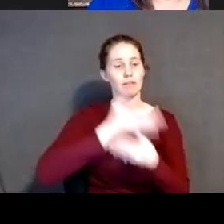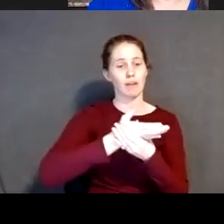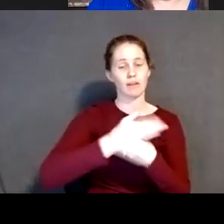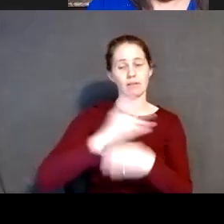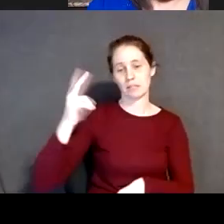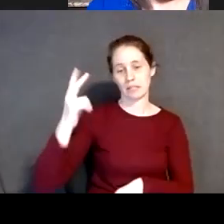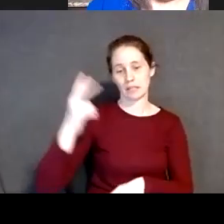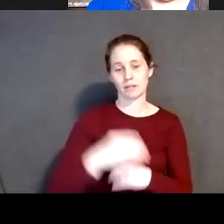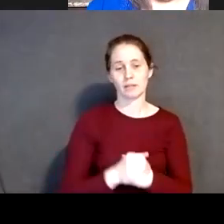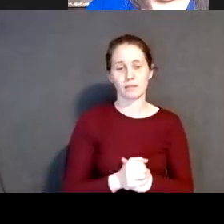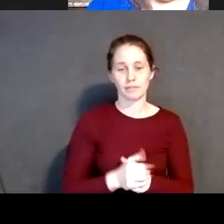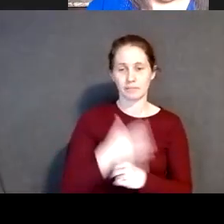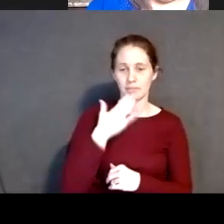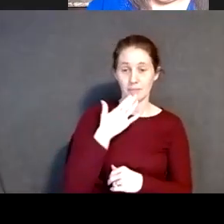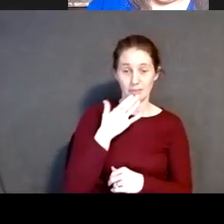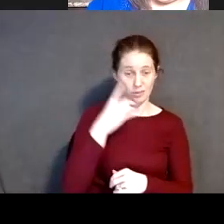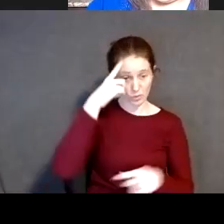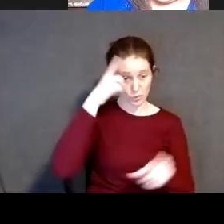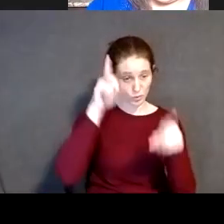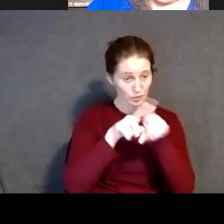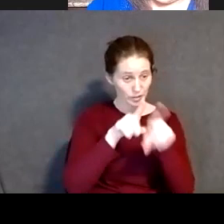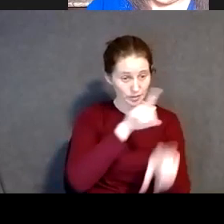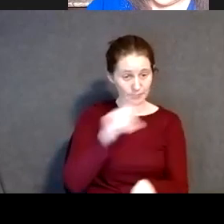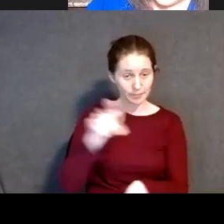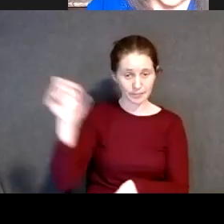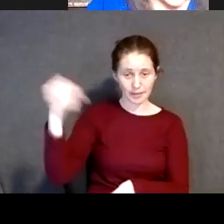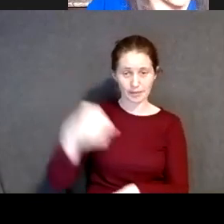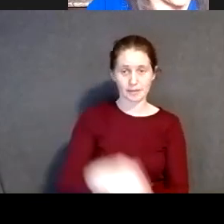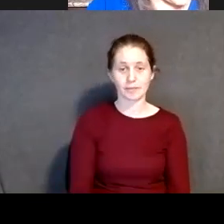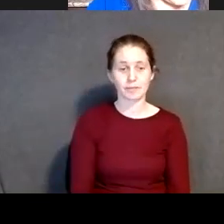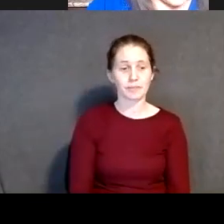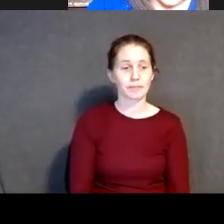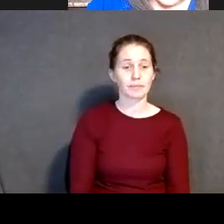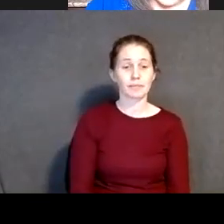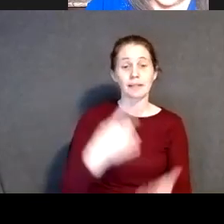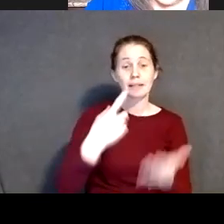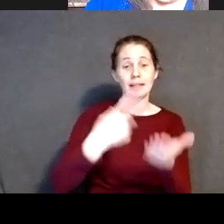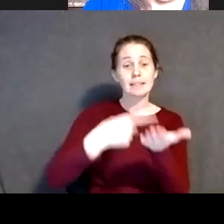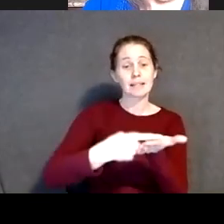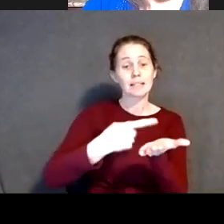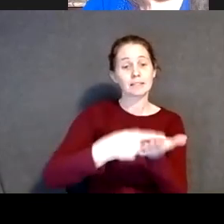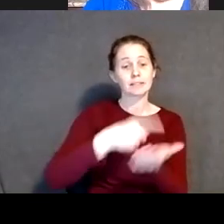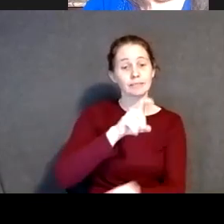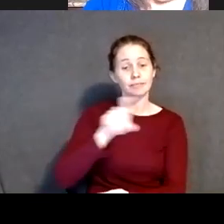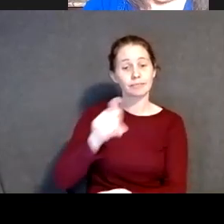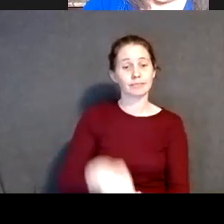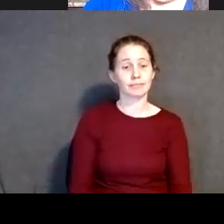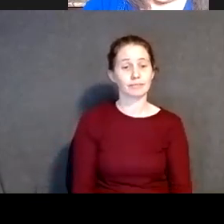Second. Thank you. All in favor? Aye. Any discussion?